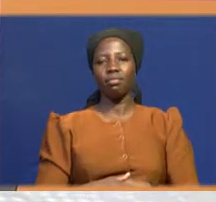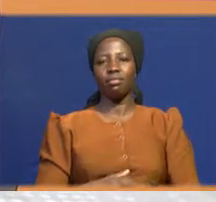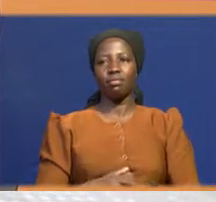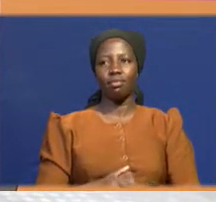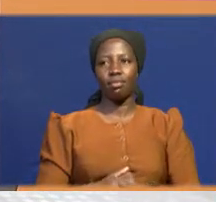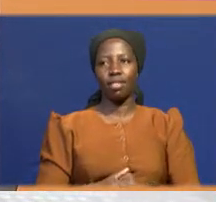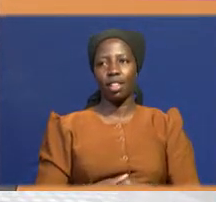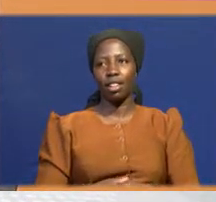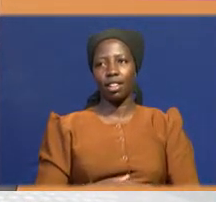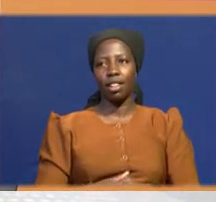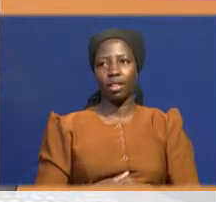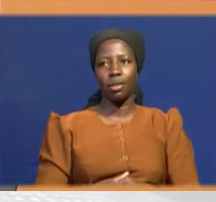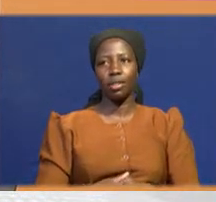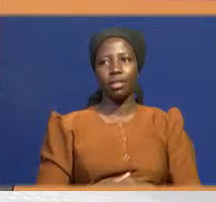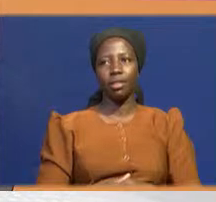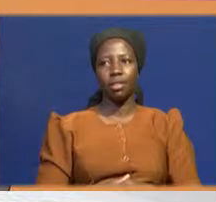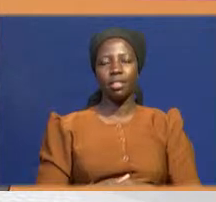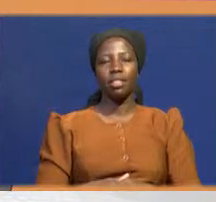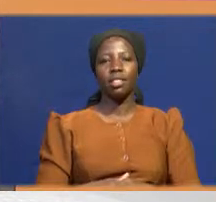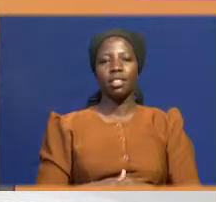mention so that,